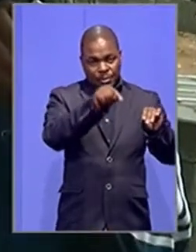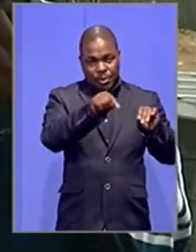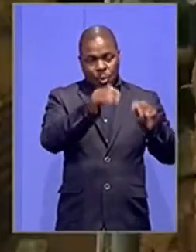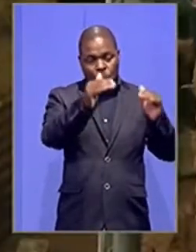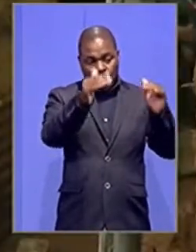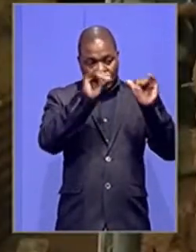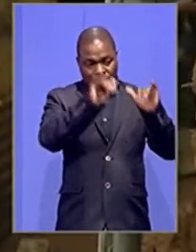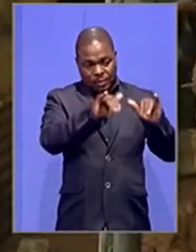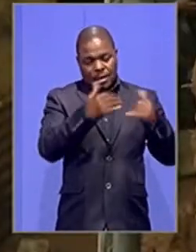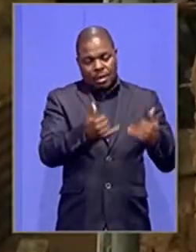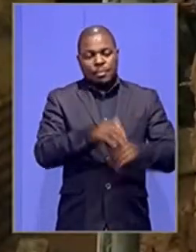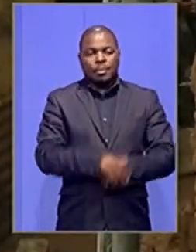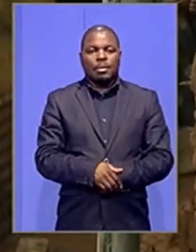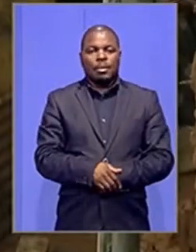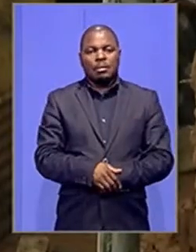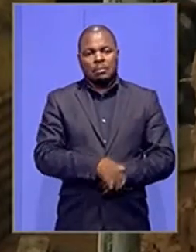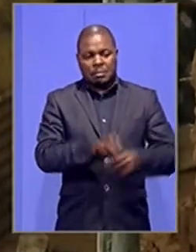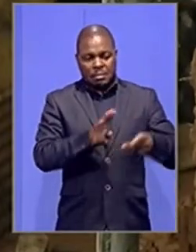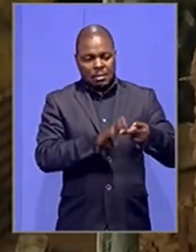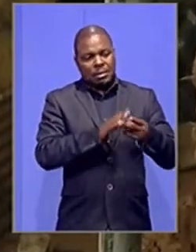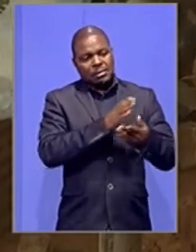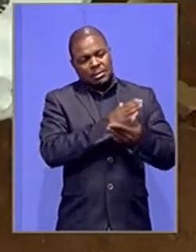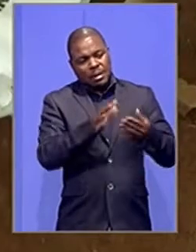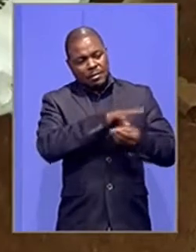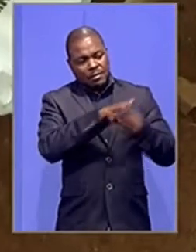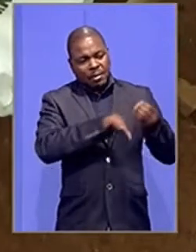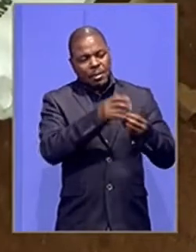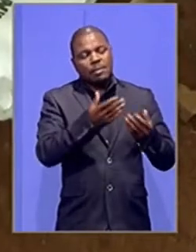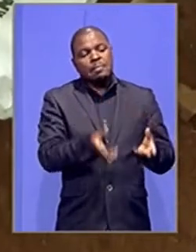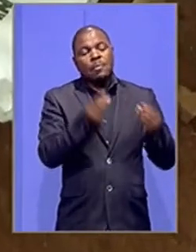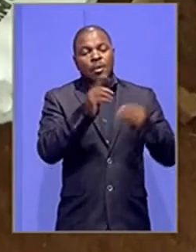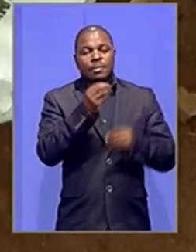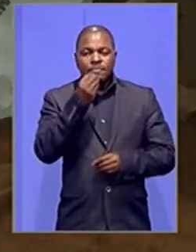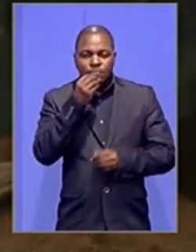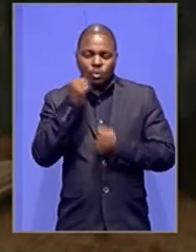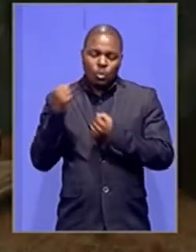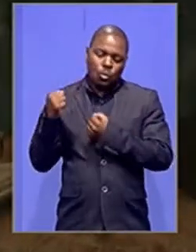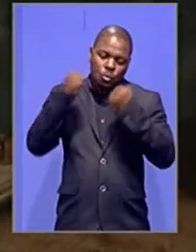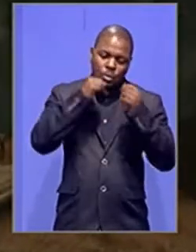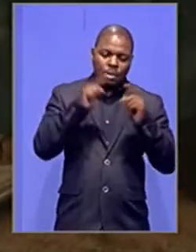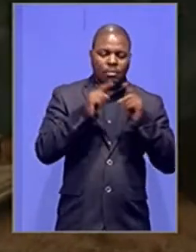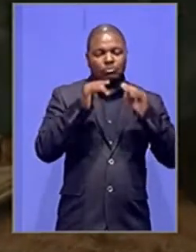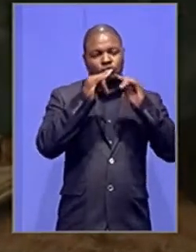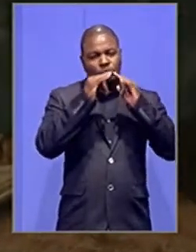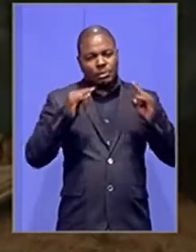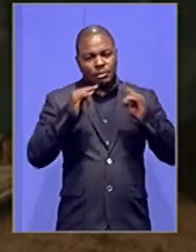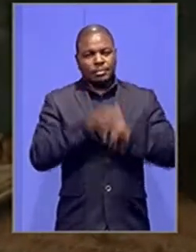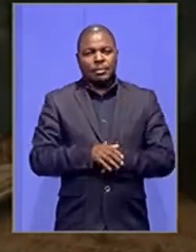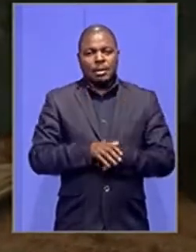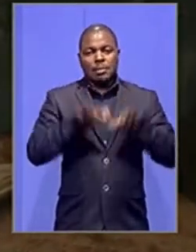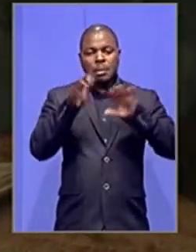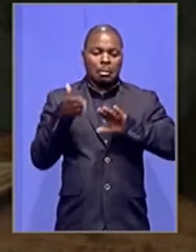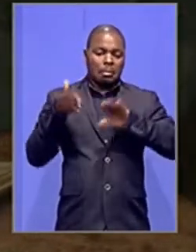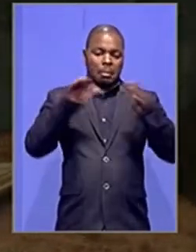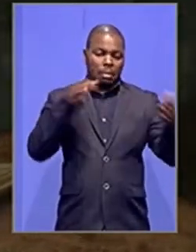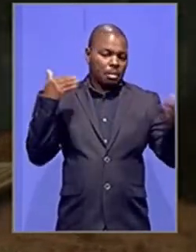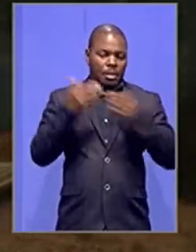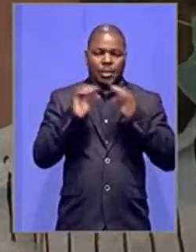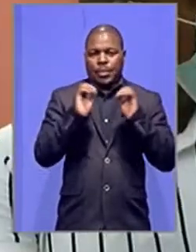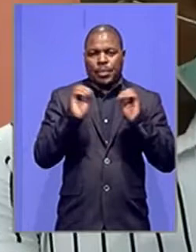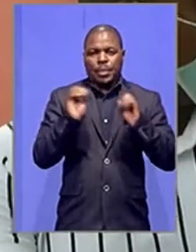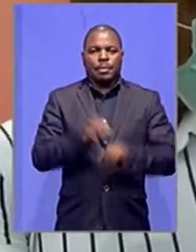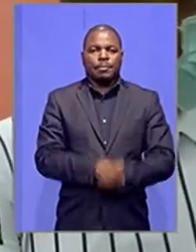hall. Haratse ding ba malapa a angweng ke dikgohola ba fuwe dijo, dikobo le ditente. Ha ho batho ba hlokahetseng dikgoholeng